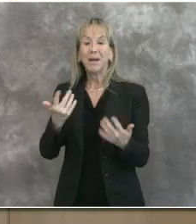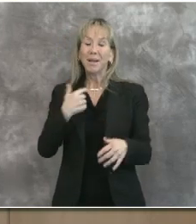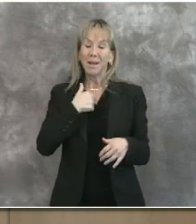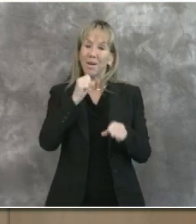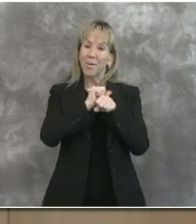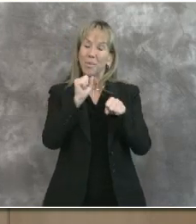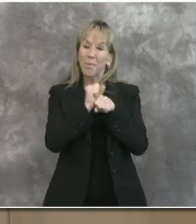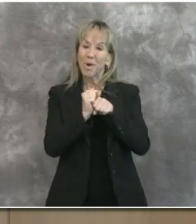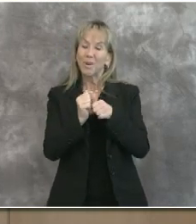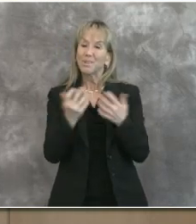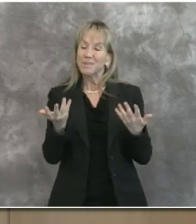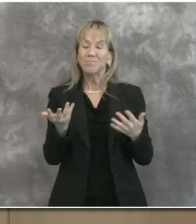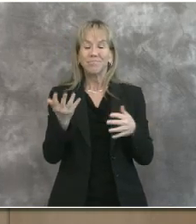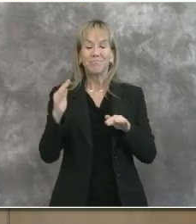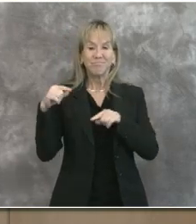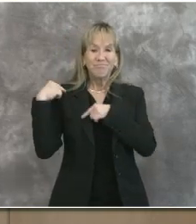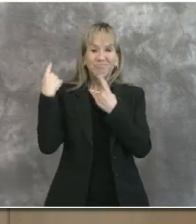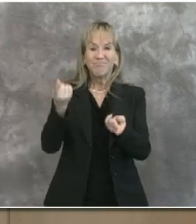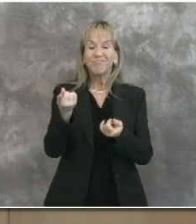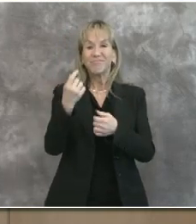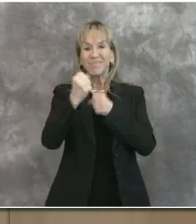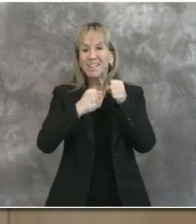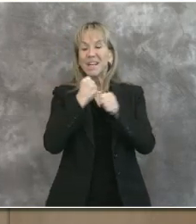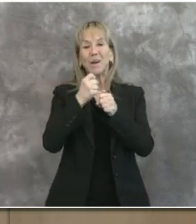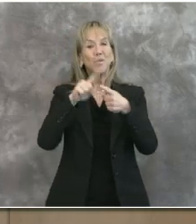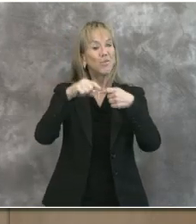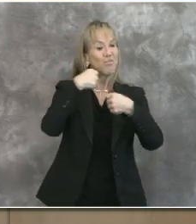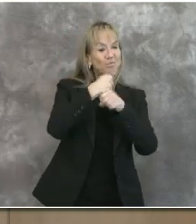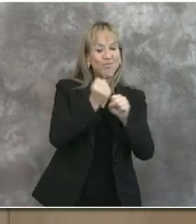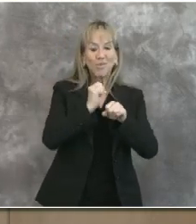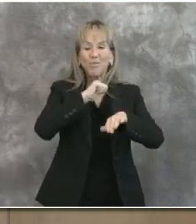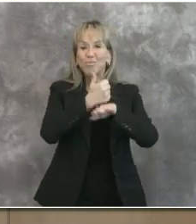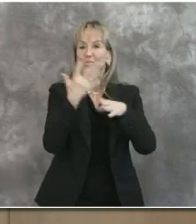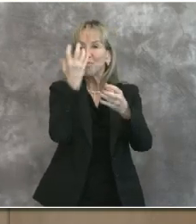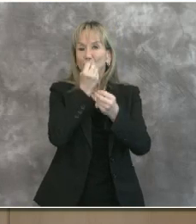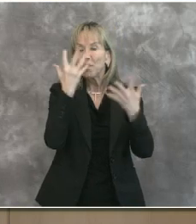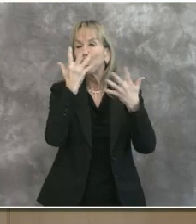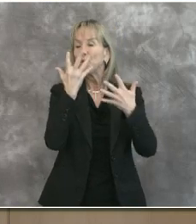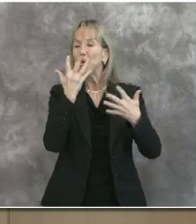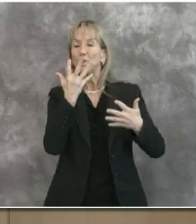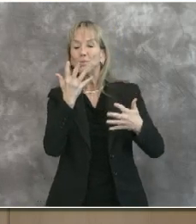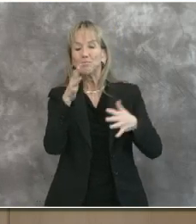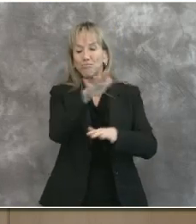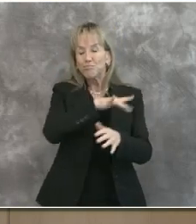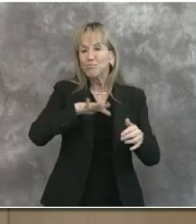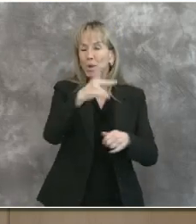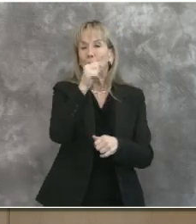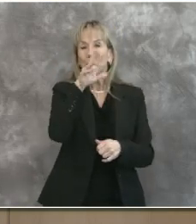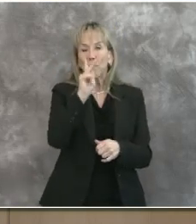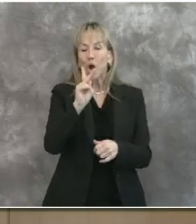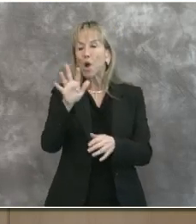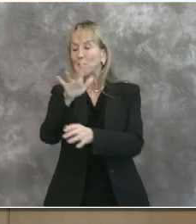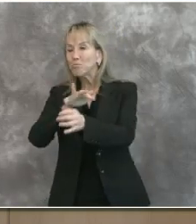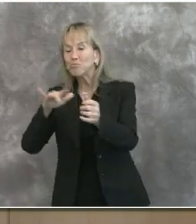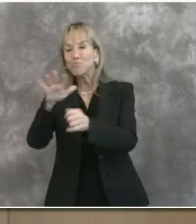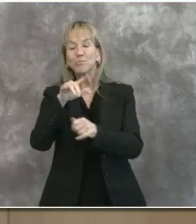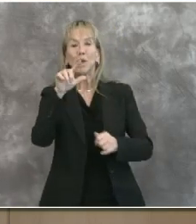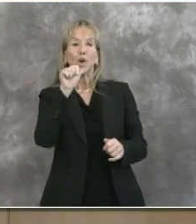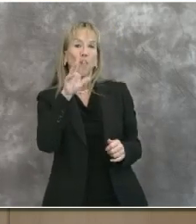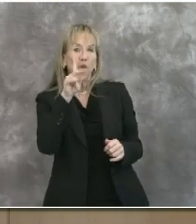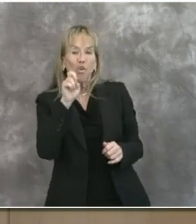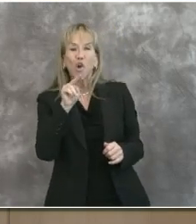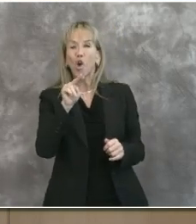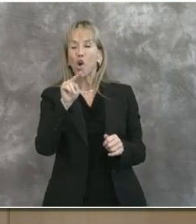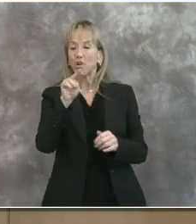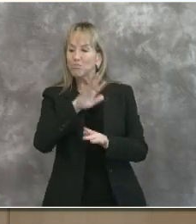the years to improve our parks, create community gardens, and to build outdoor recreational amenities like the Bayshore Bikeway. So trust me when